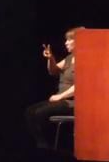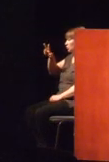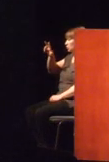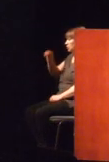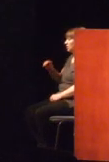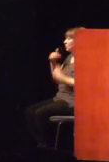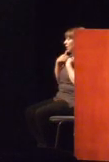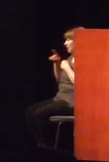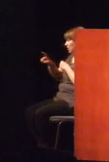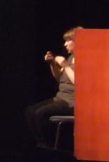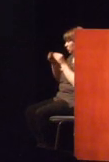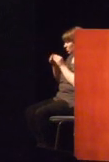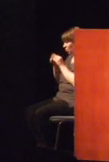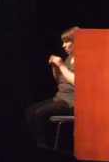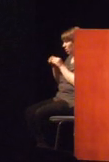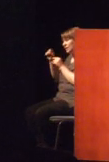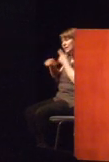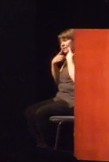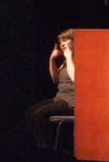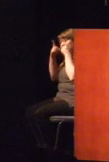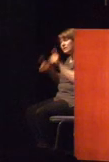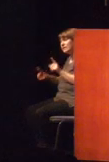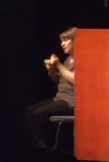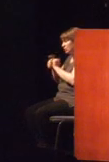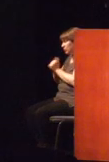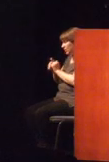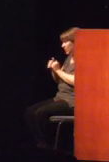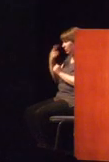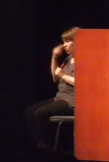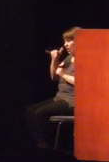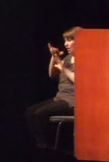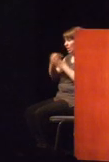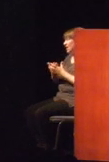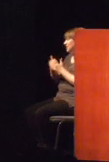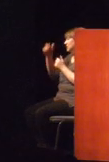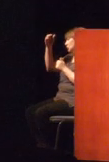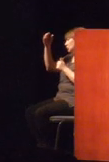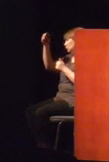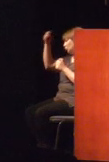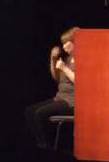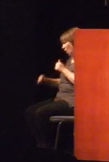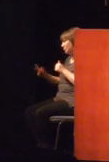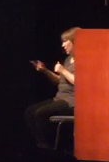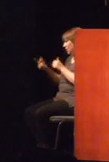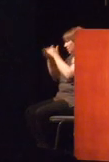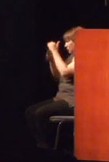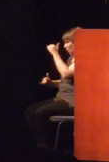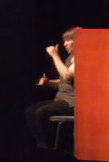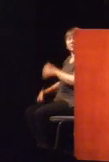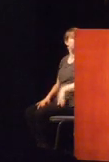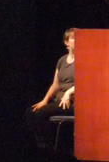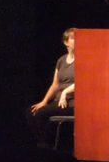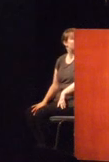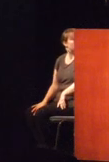students complete. Yes, the success rate, which was very high in that class, did drop a little bit. We have to take account for